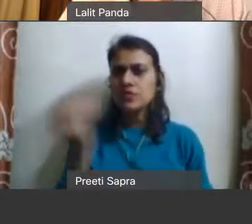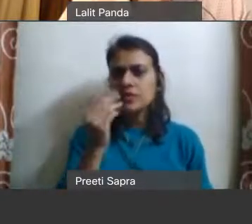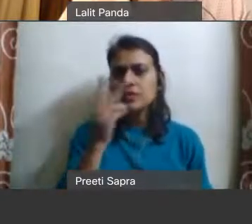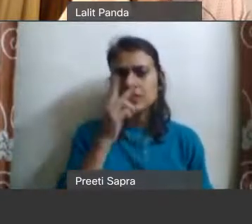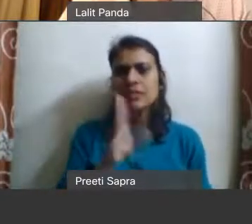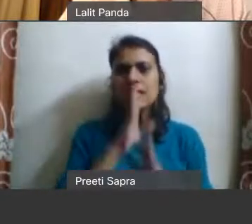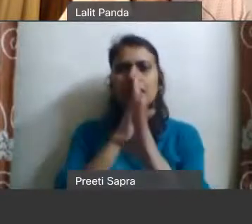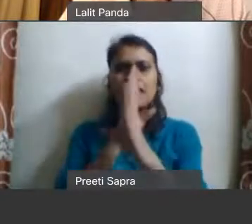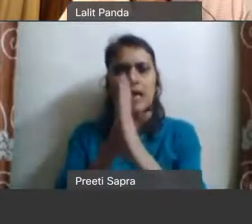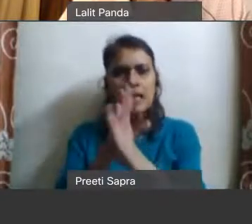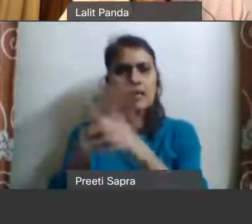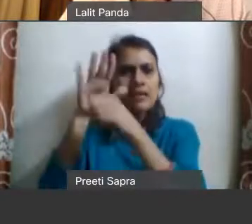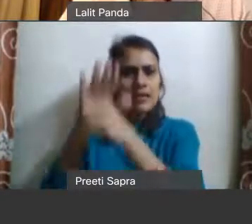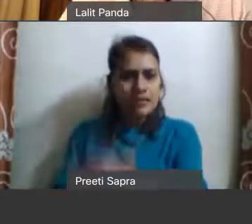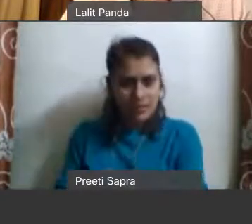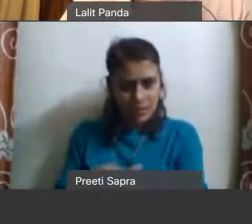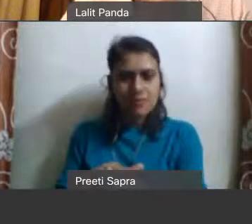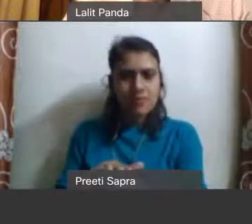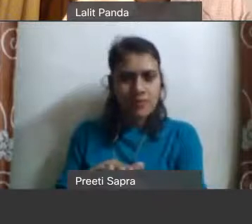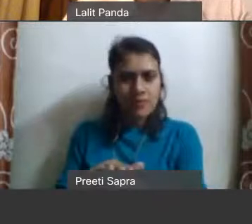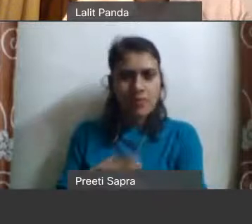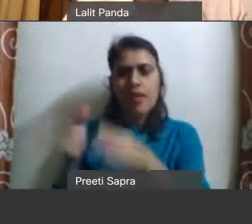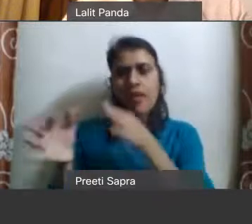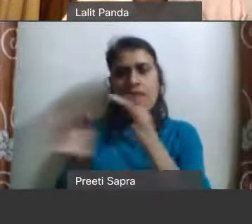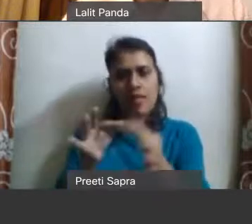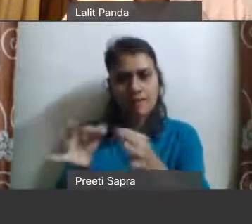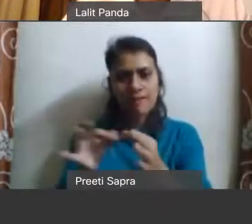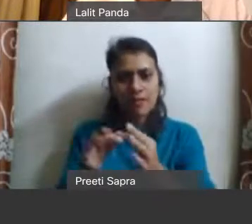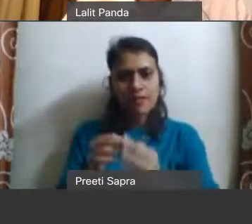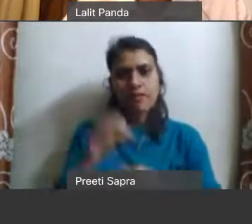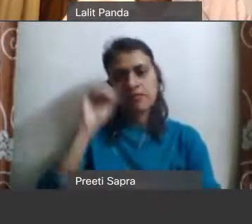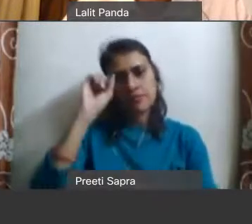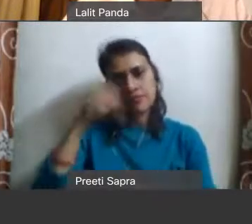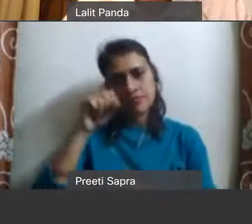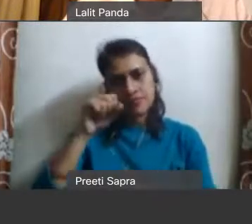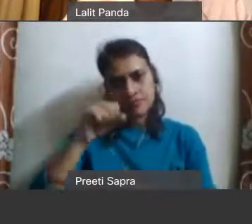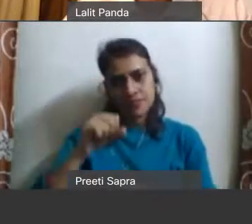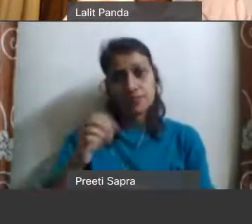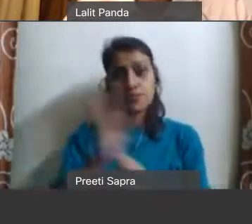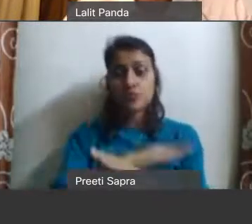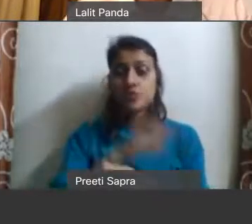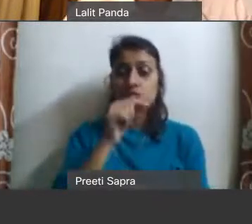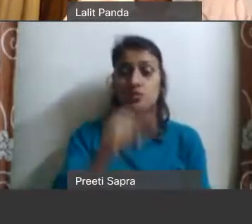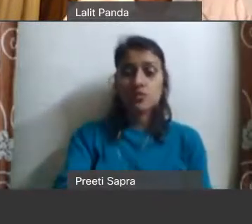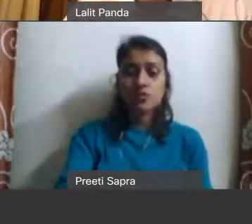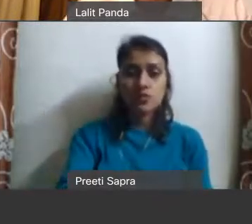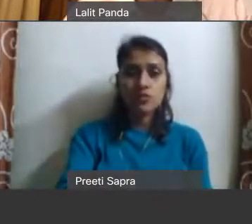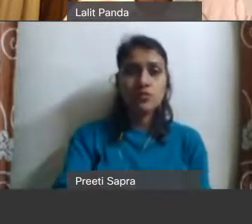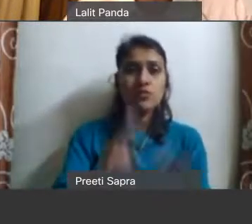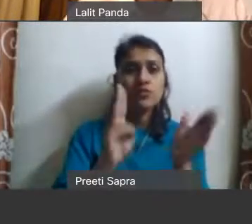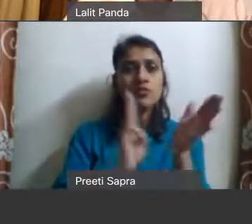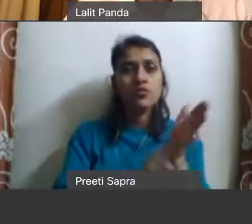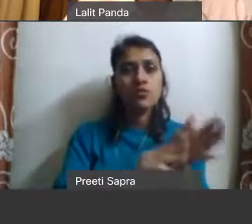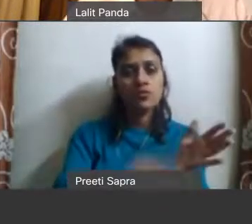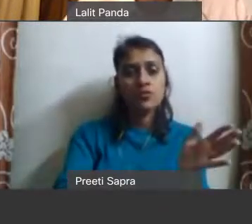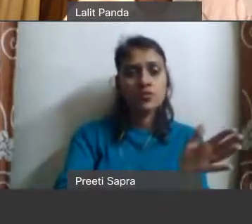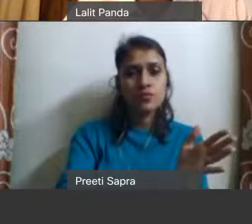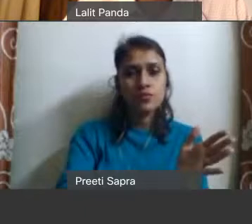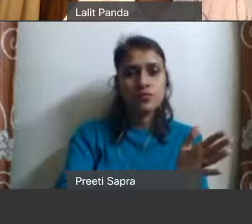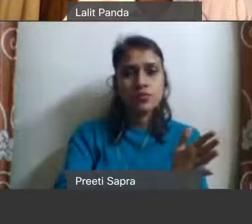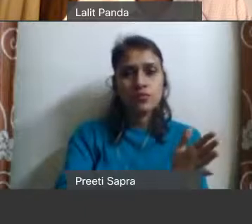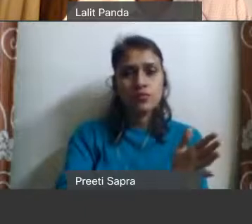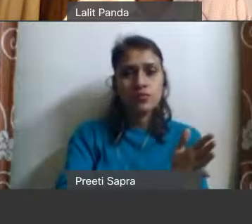discrimination and reasonable classification. So, of course, as Mohsin was rightly pointing out, I think it is true that